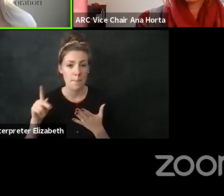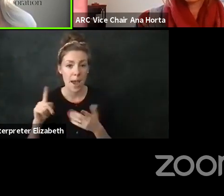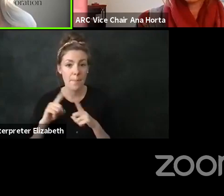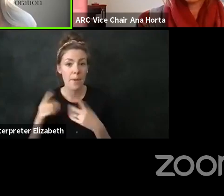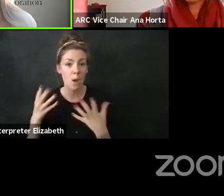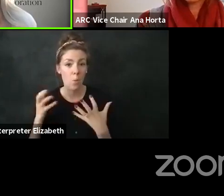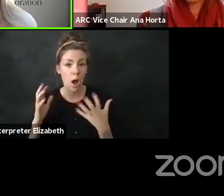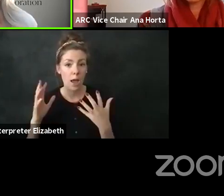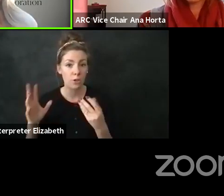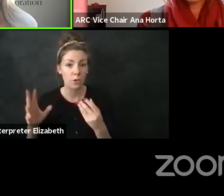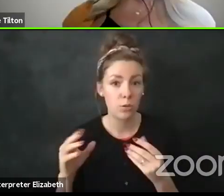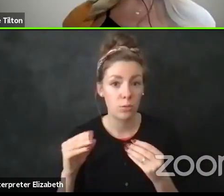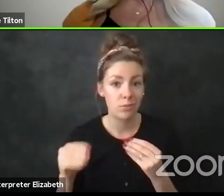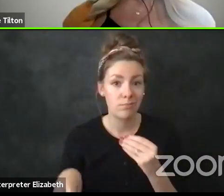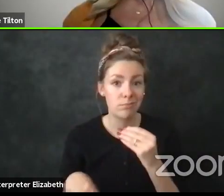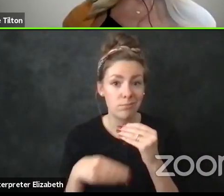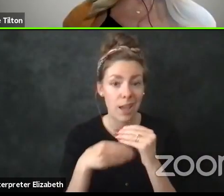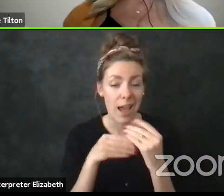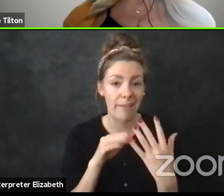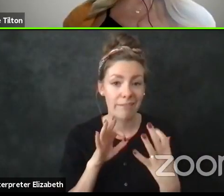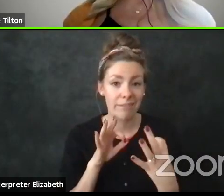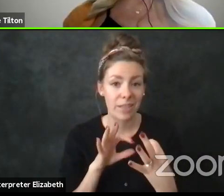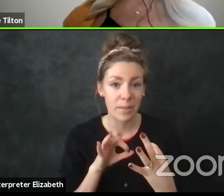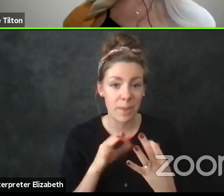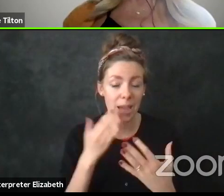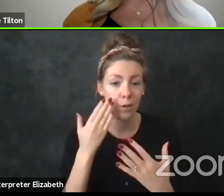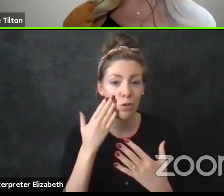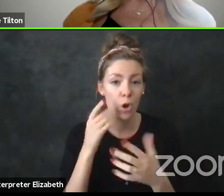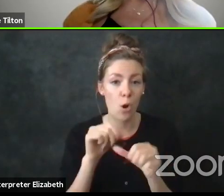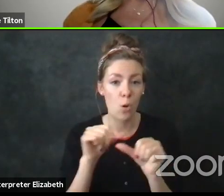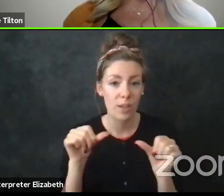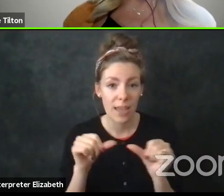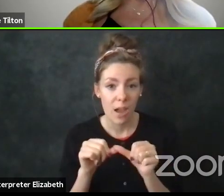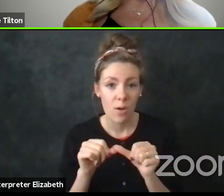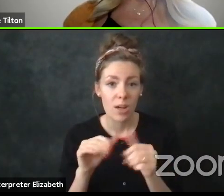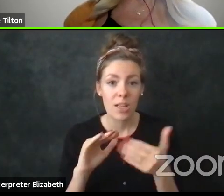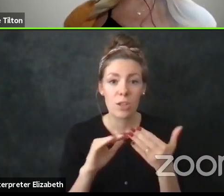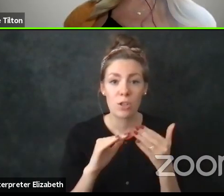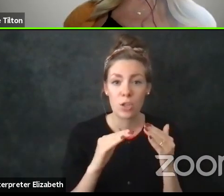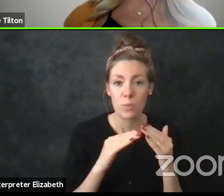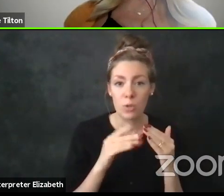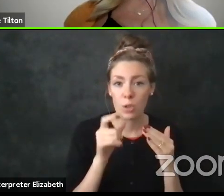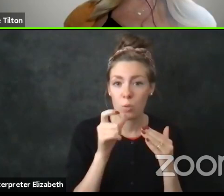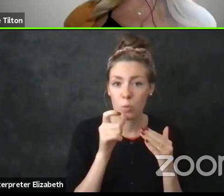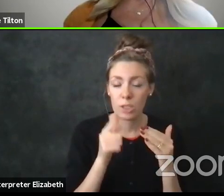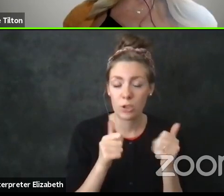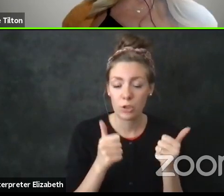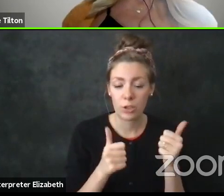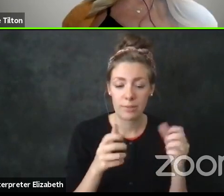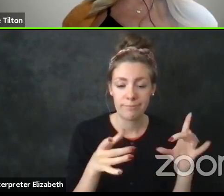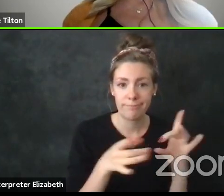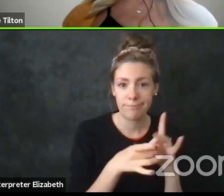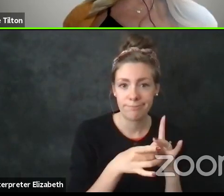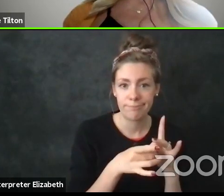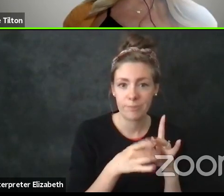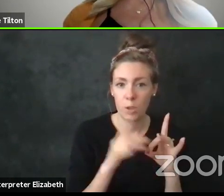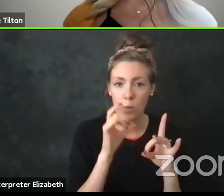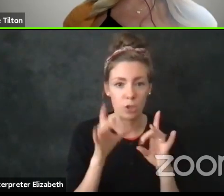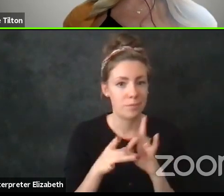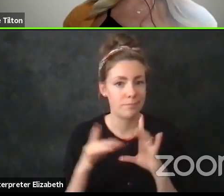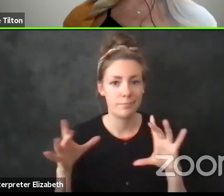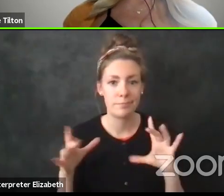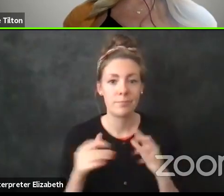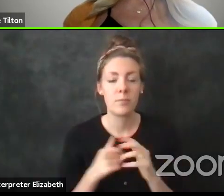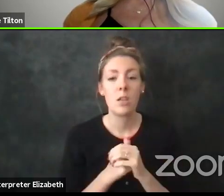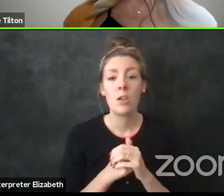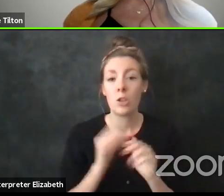do know the county and know what communities should belong together and which communities don't. So